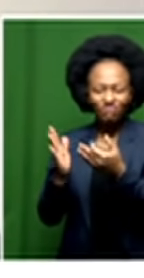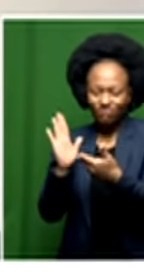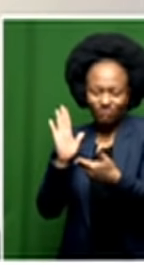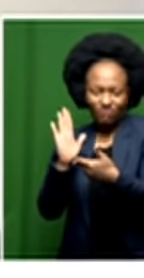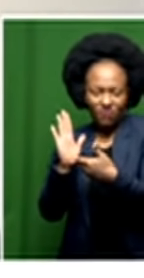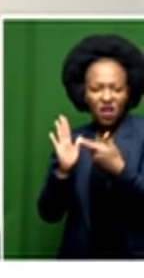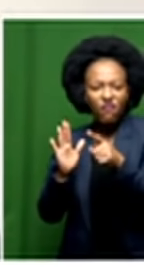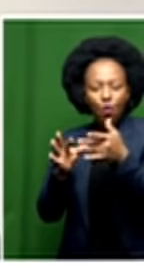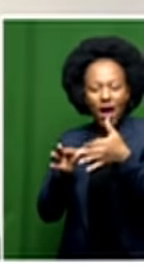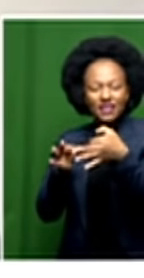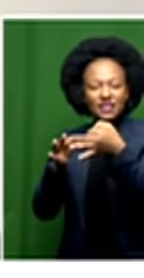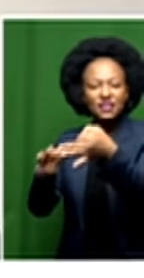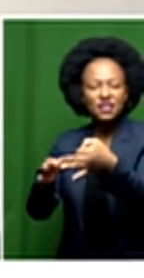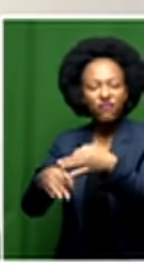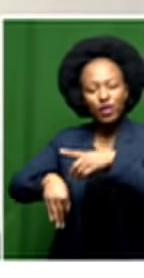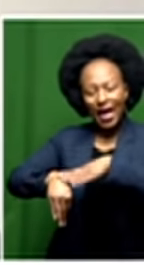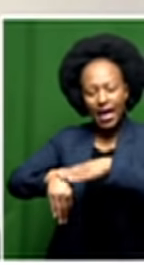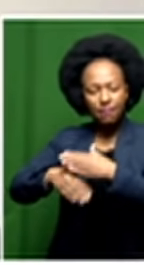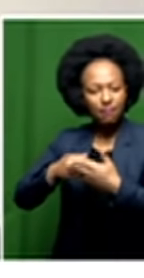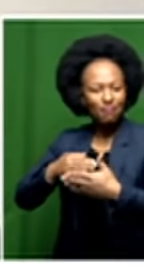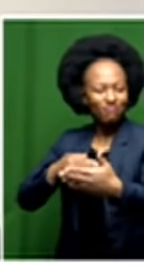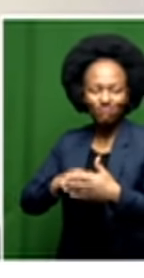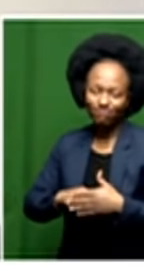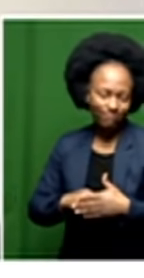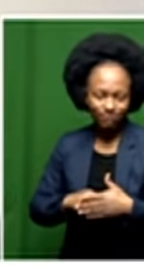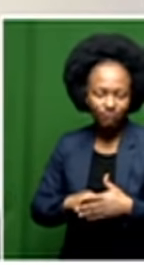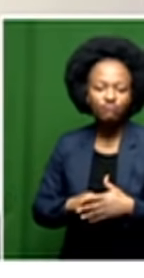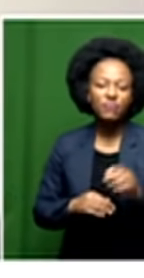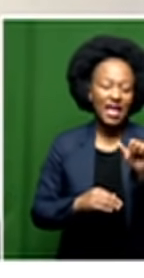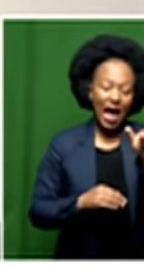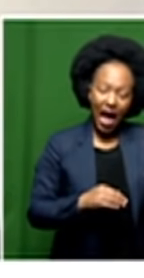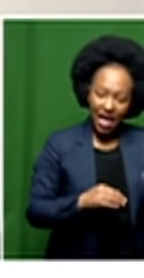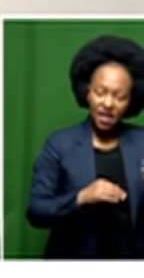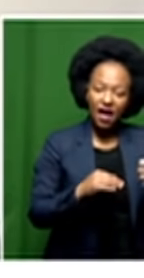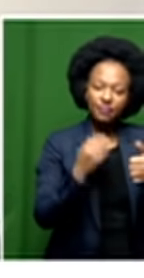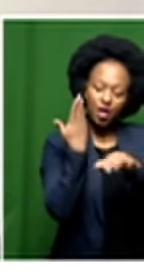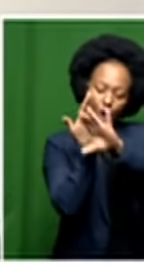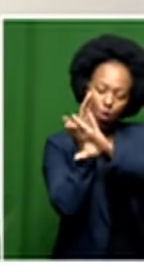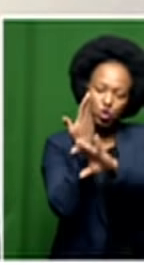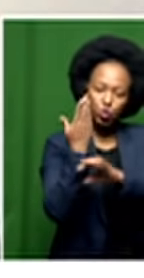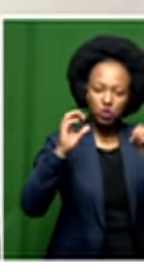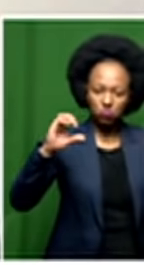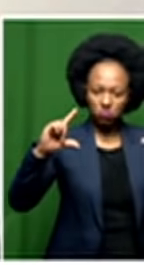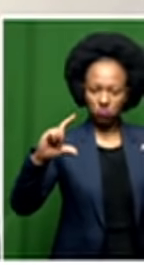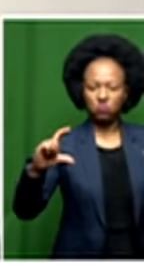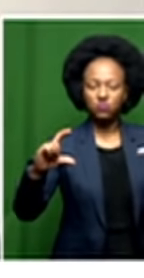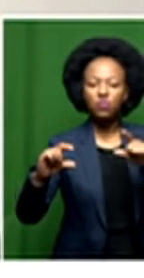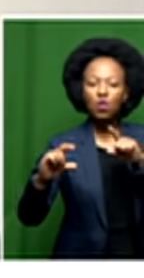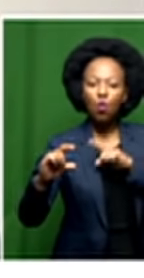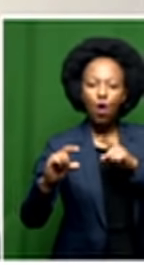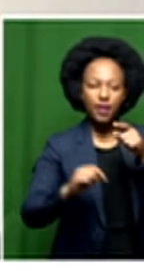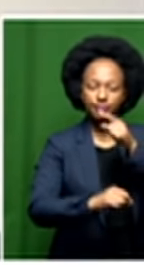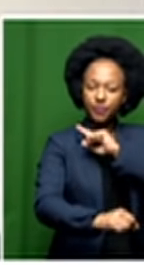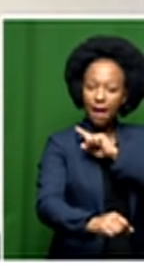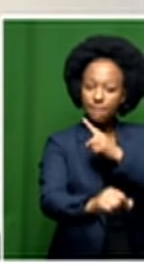an extension of the term of office. And then you have another section that deals with the powers of courts.